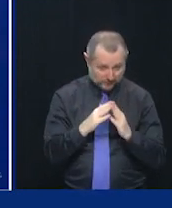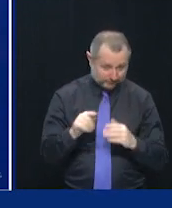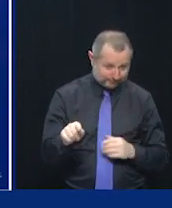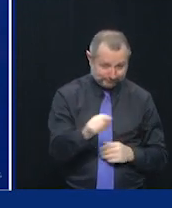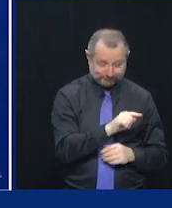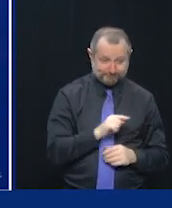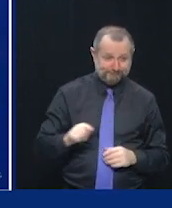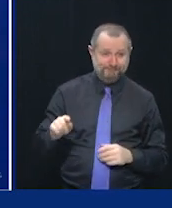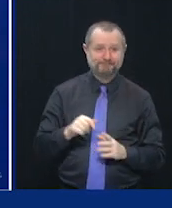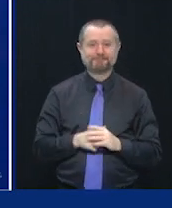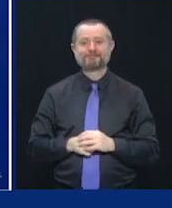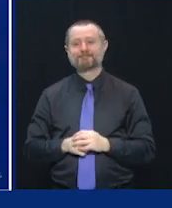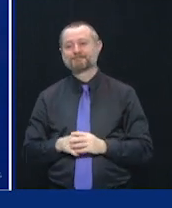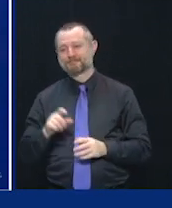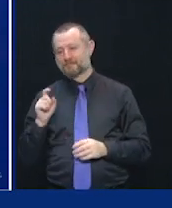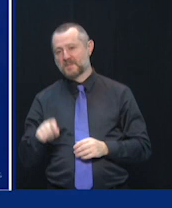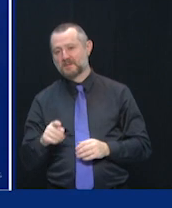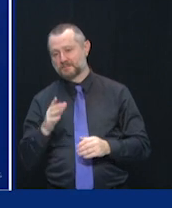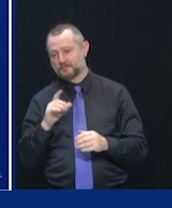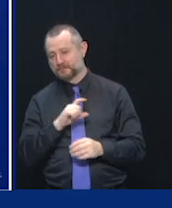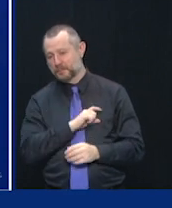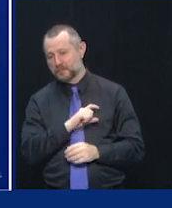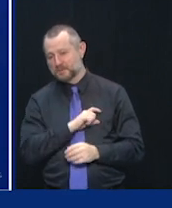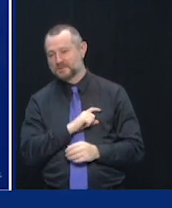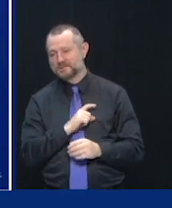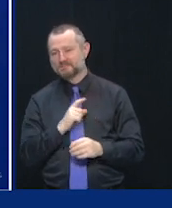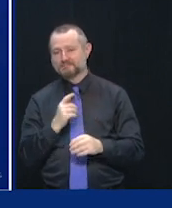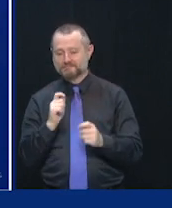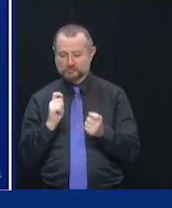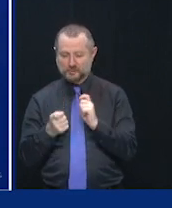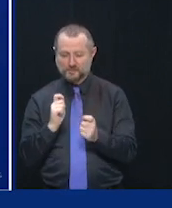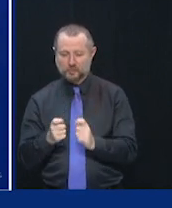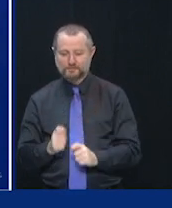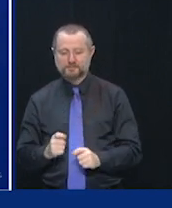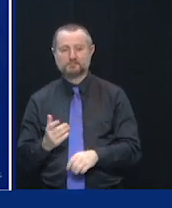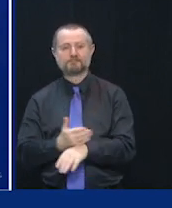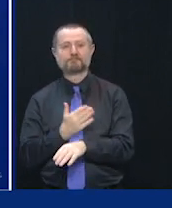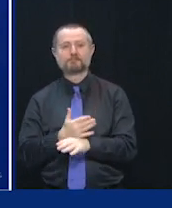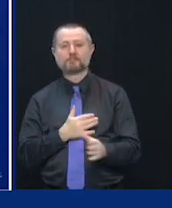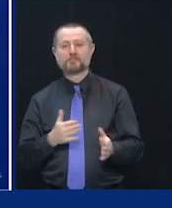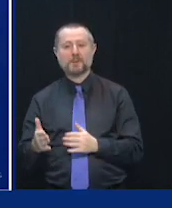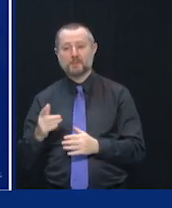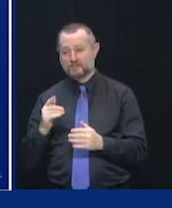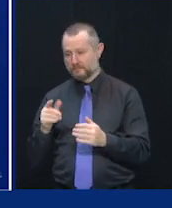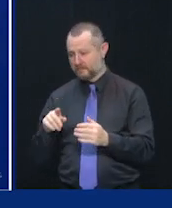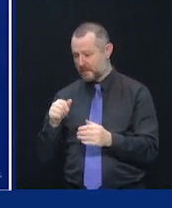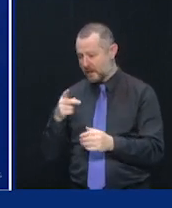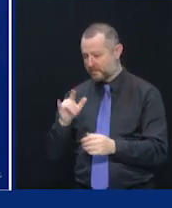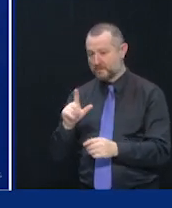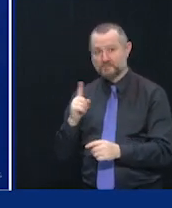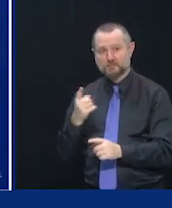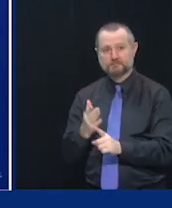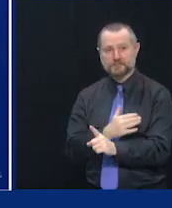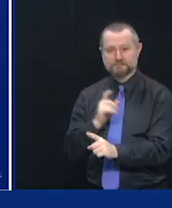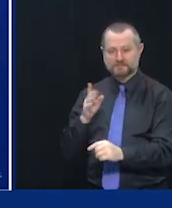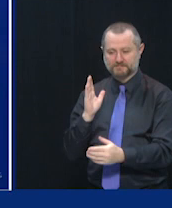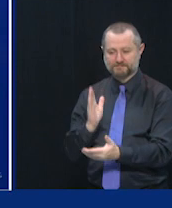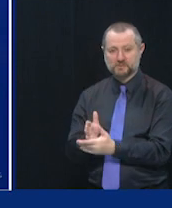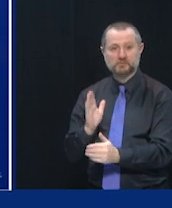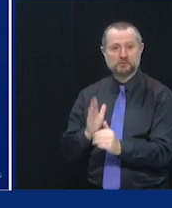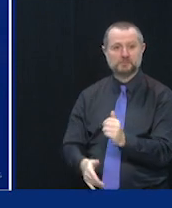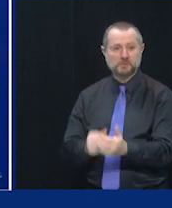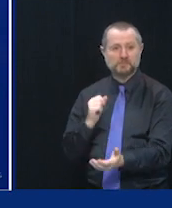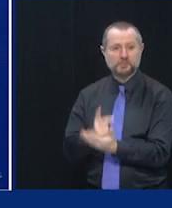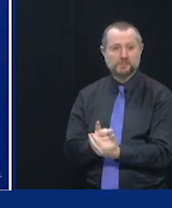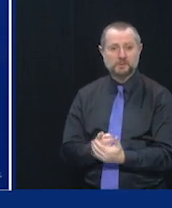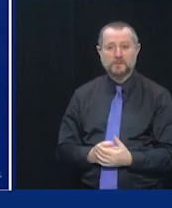a police reform plan in place on April 1. I understand that